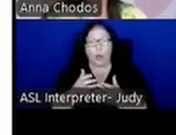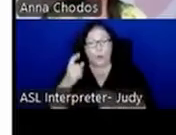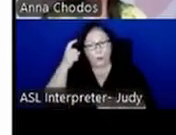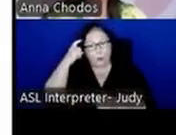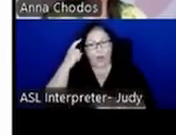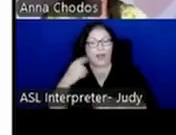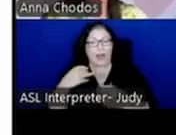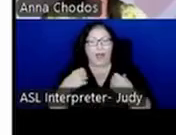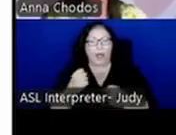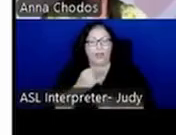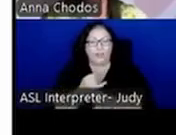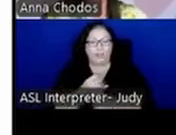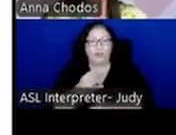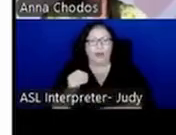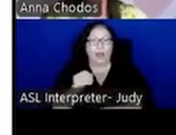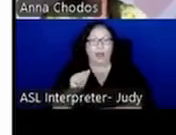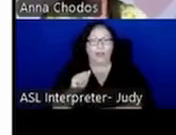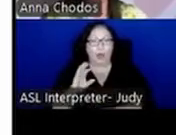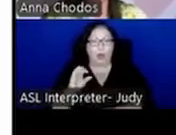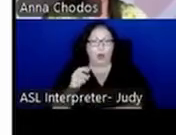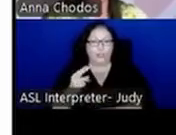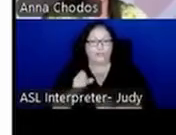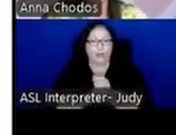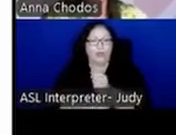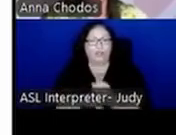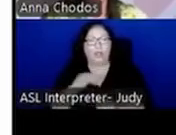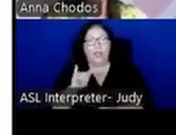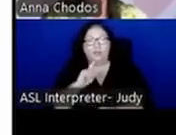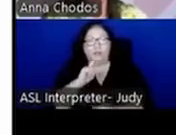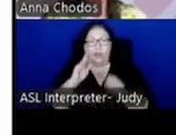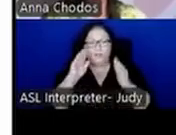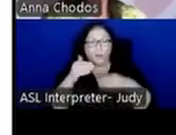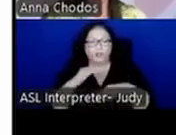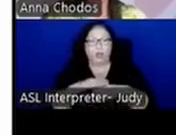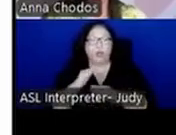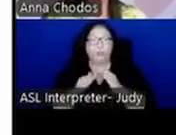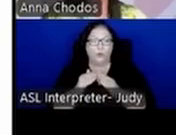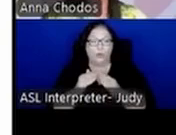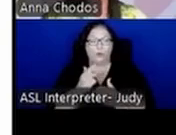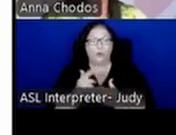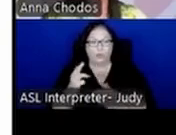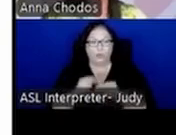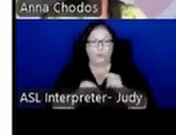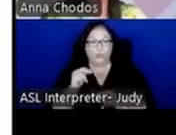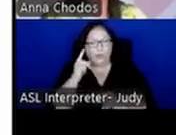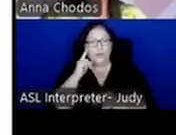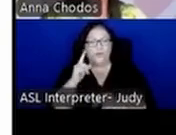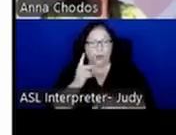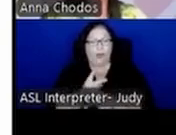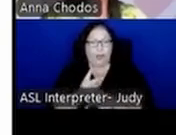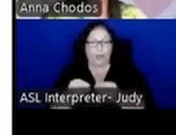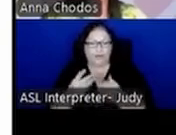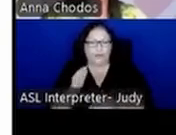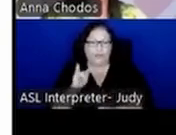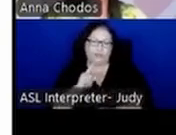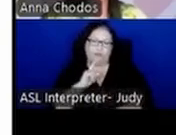Foundation, which is a philanthropic organization really focused on community resource building for caregivers. That was really excited about this work